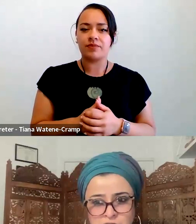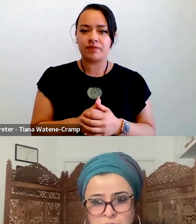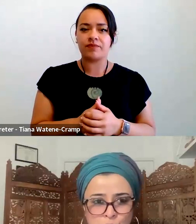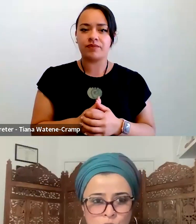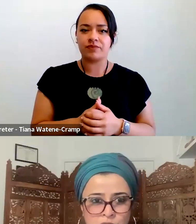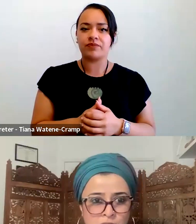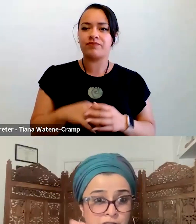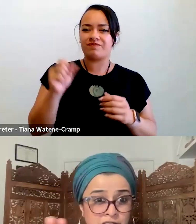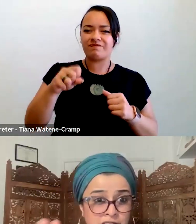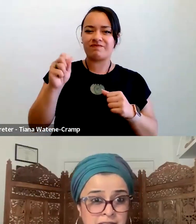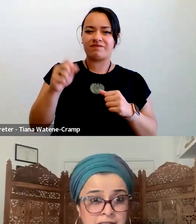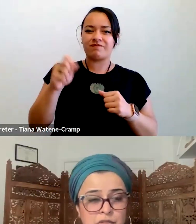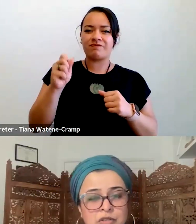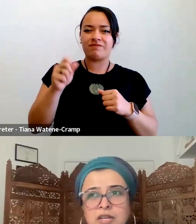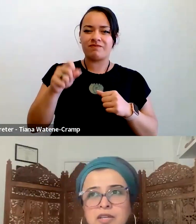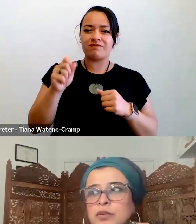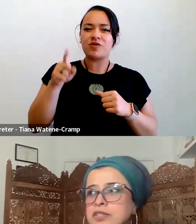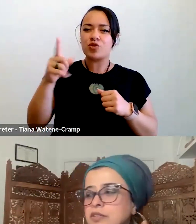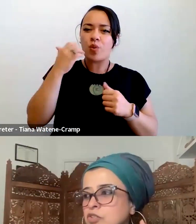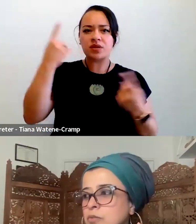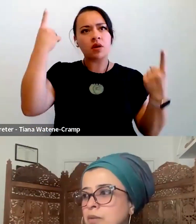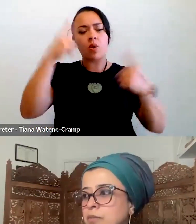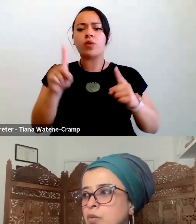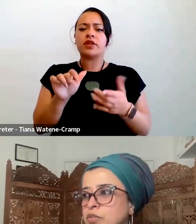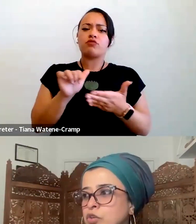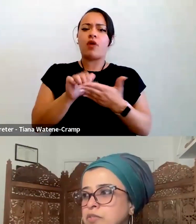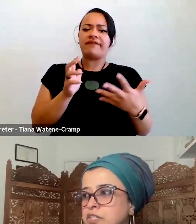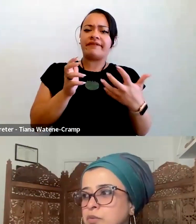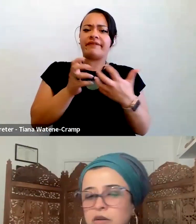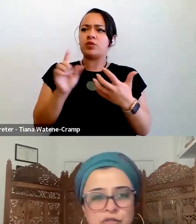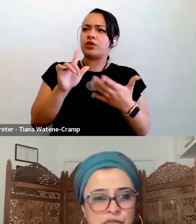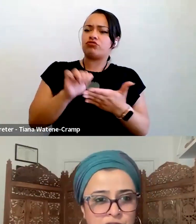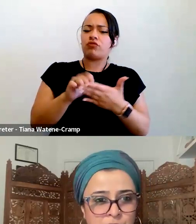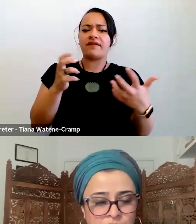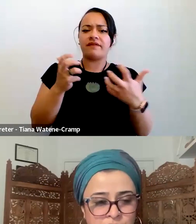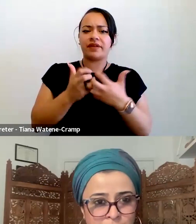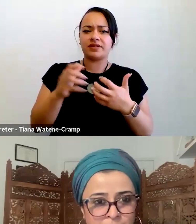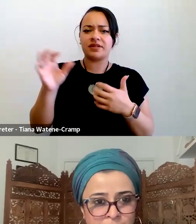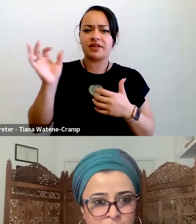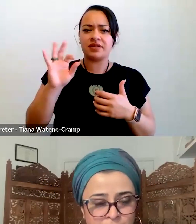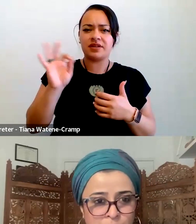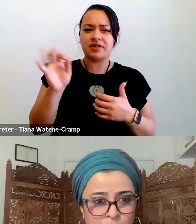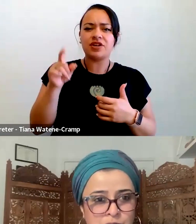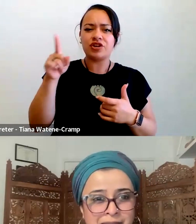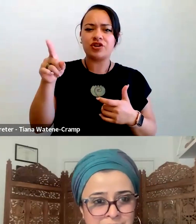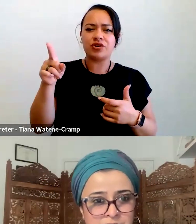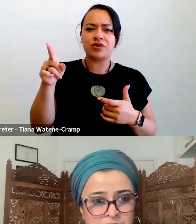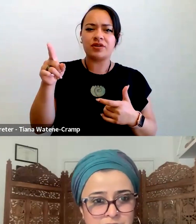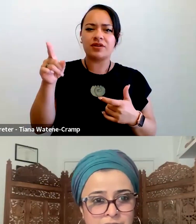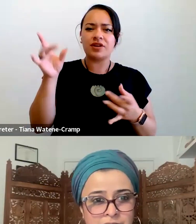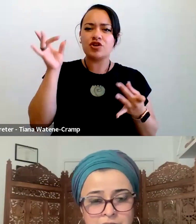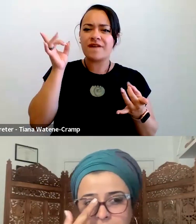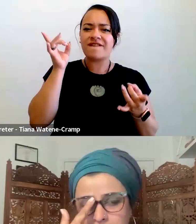predicated on determining what the right fit is. What is it, the term? We're so obsessed with the cultural fit, we forget about the value of a cultural